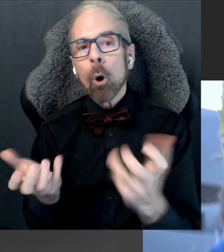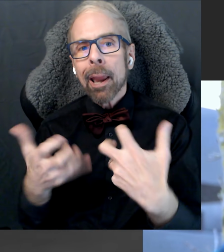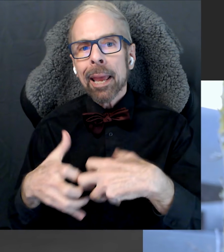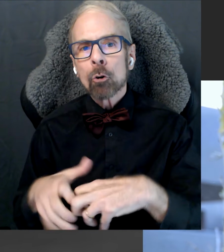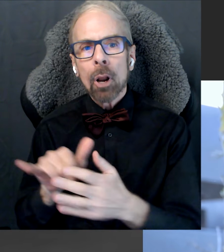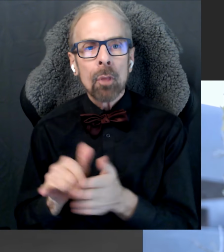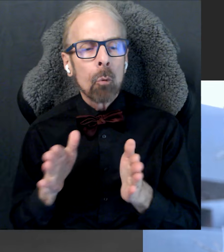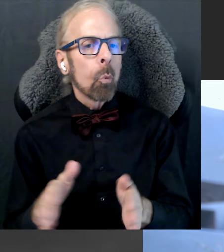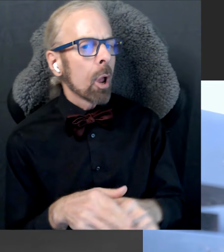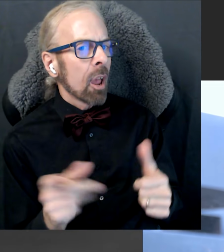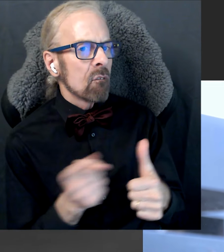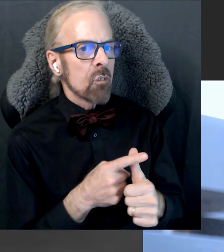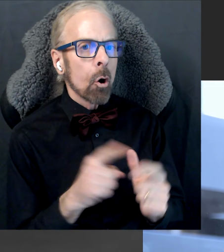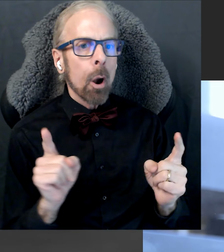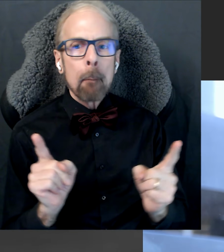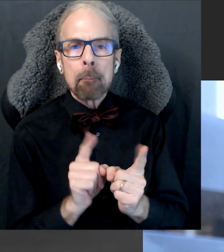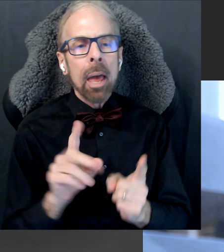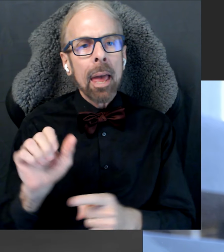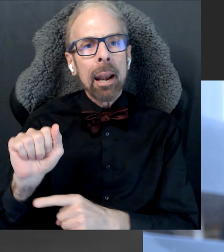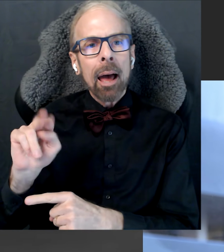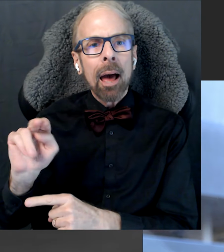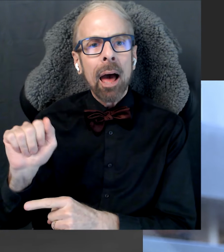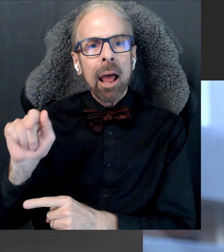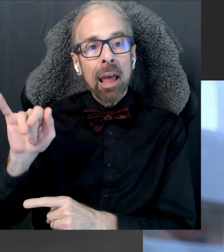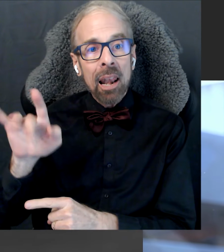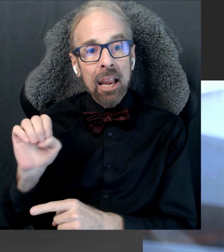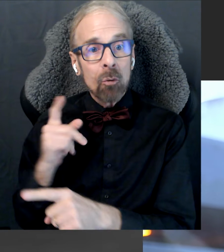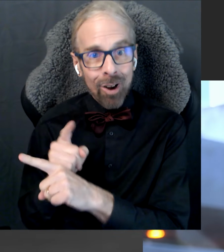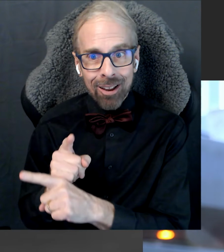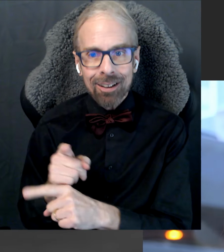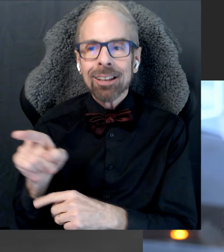way. We first met on a lease, right?